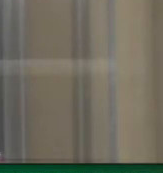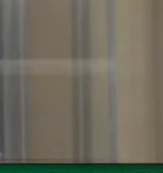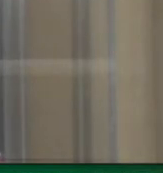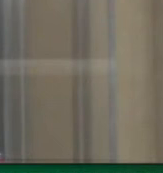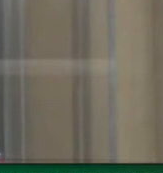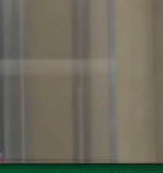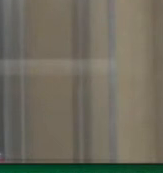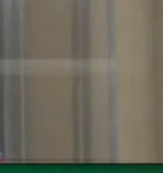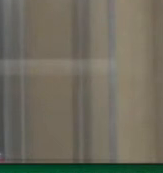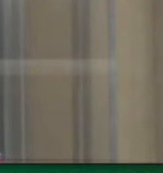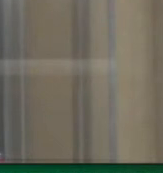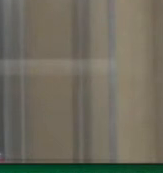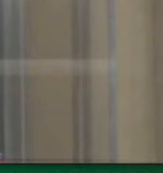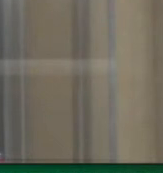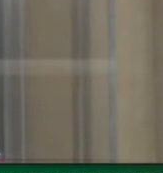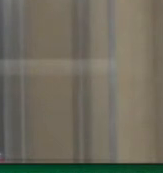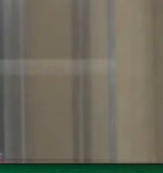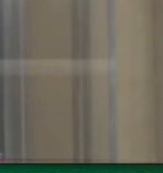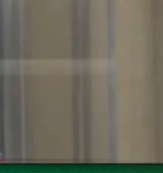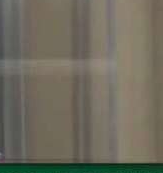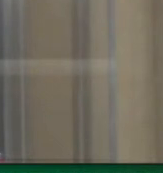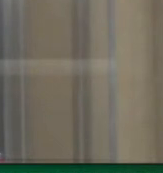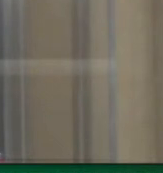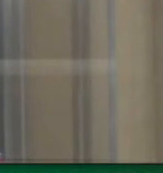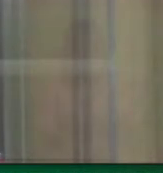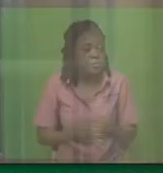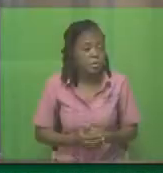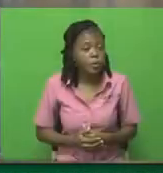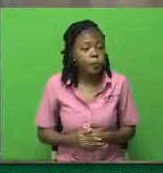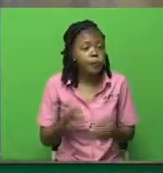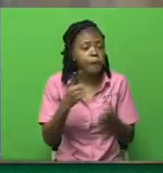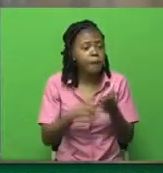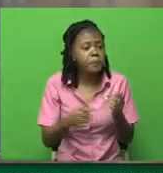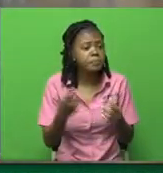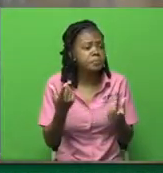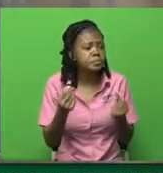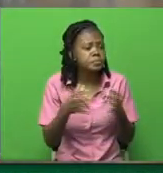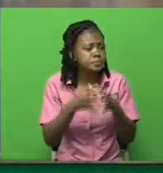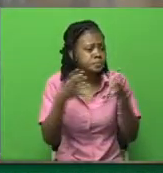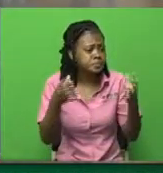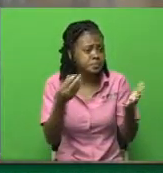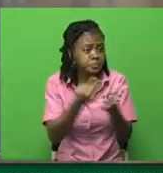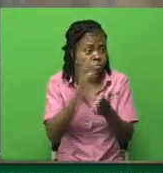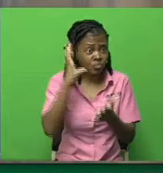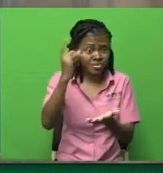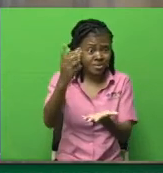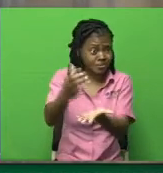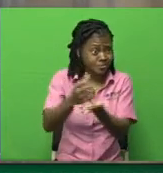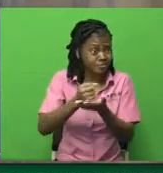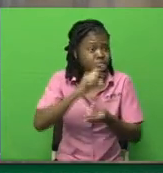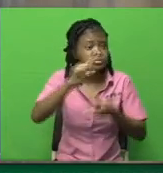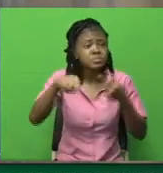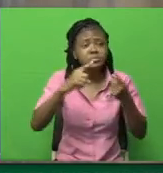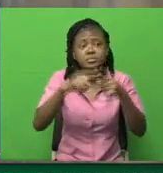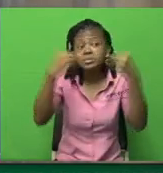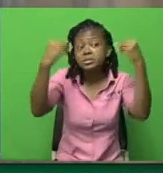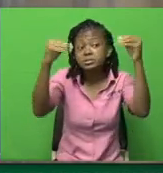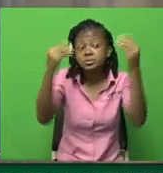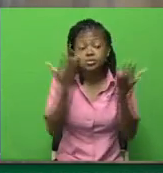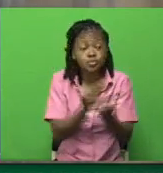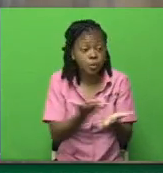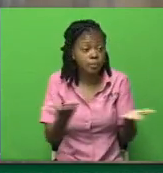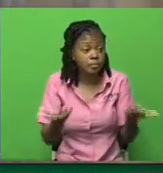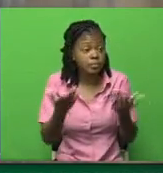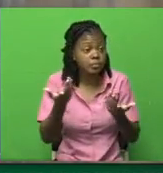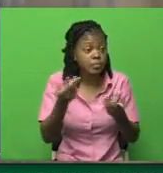what are you going to sell what is expected amount that you will get from the sale of assets and then how much what is that for